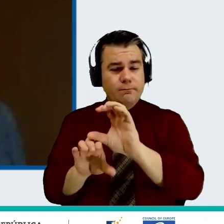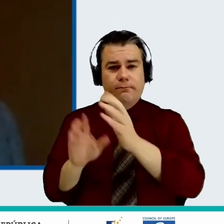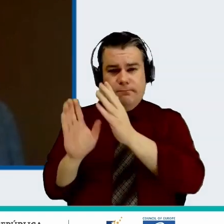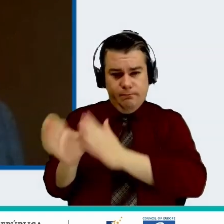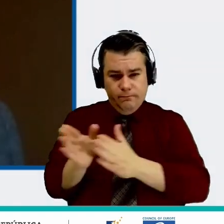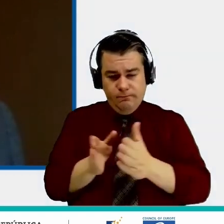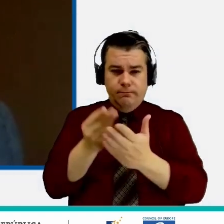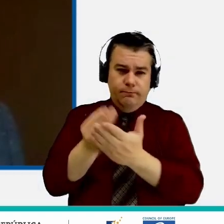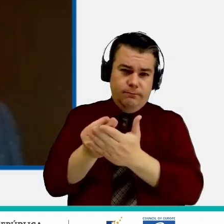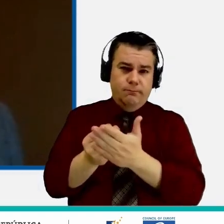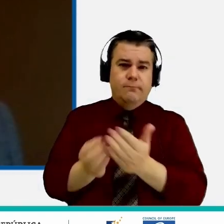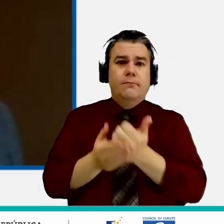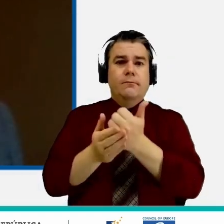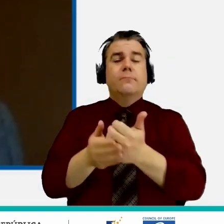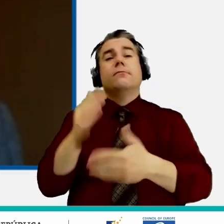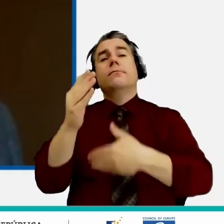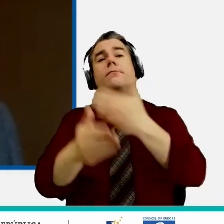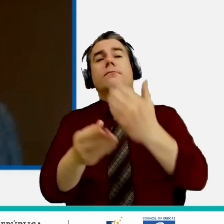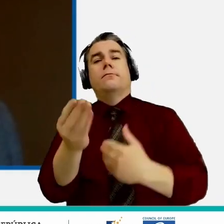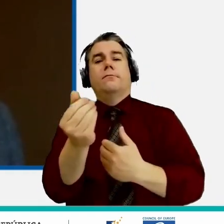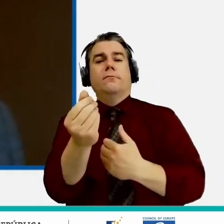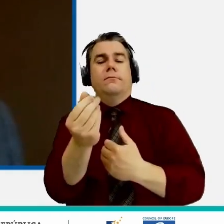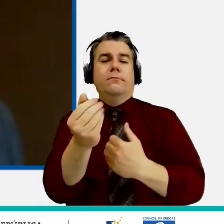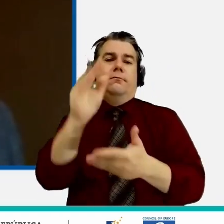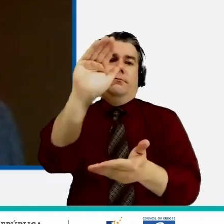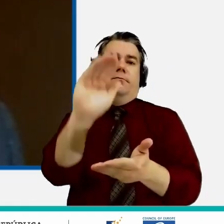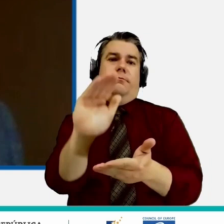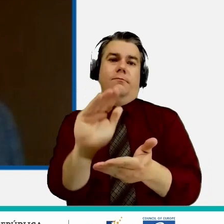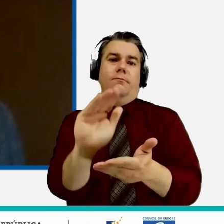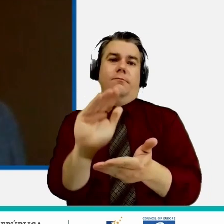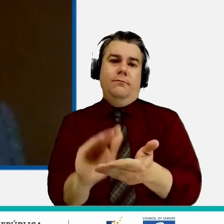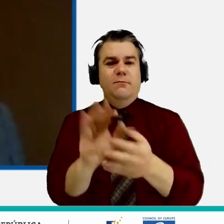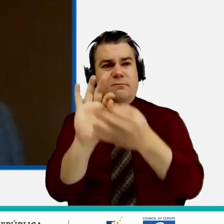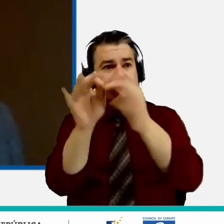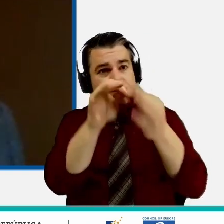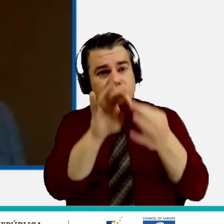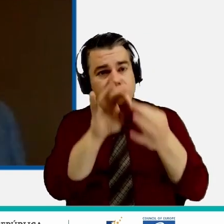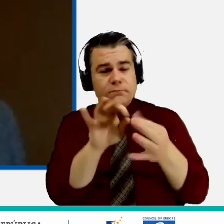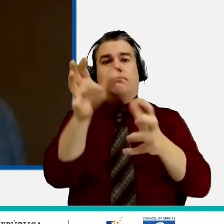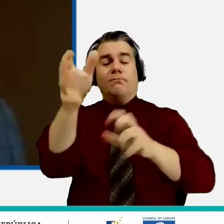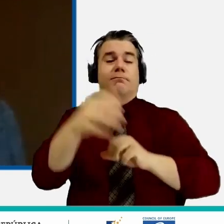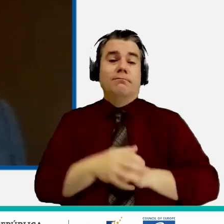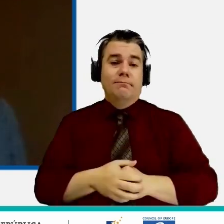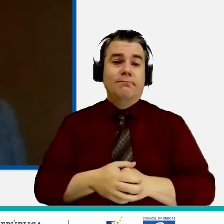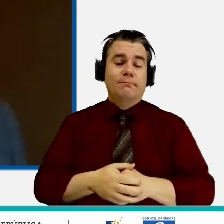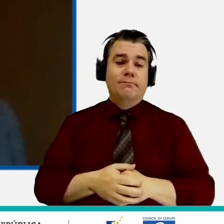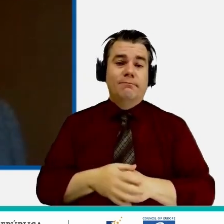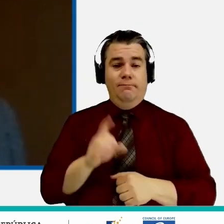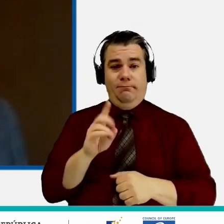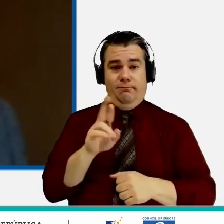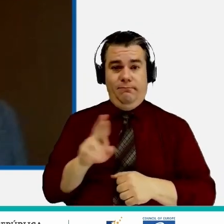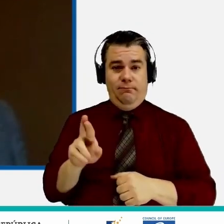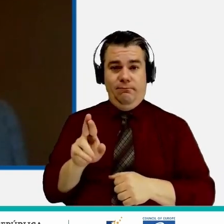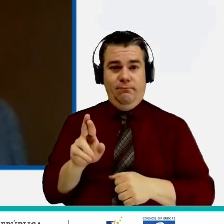great savings in emergency response and recovery costs. Now, with the regional roadmap for DRR, we have a booster shot that